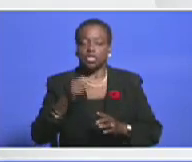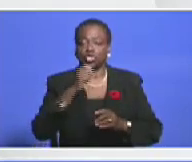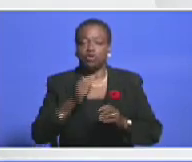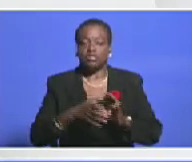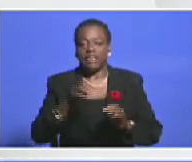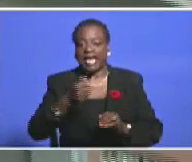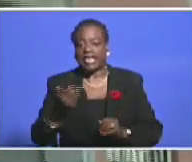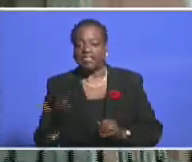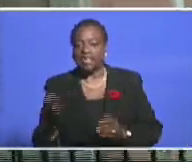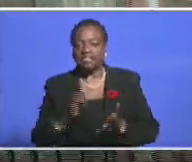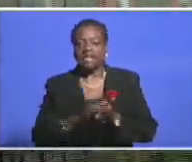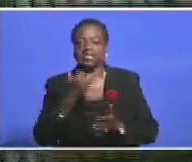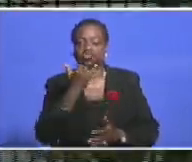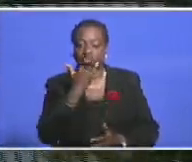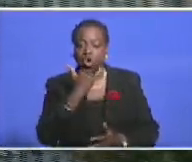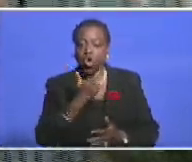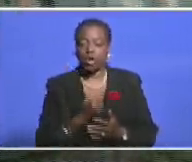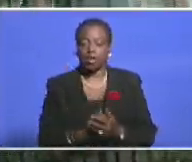that is wrong.